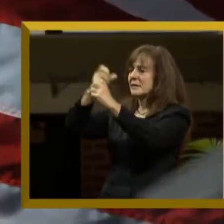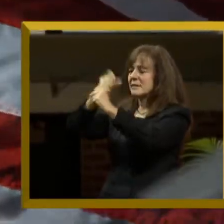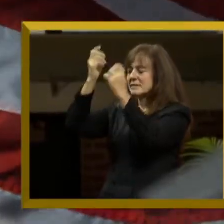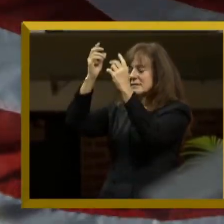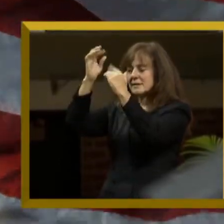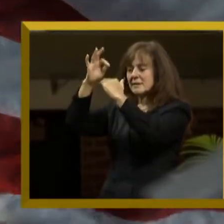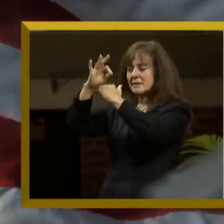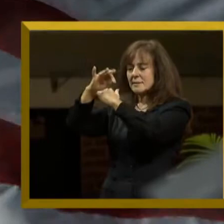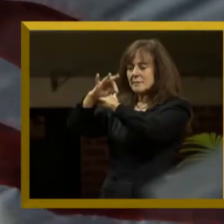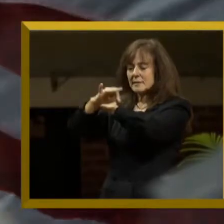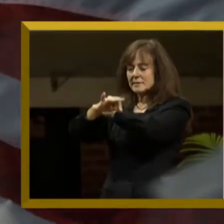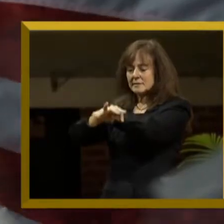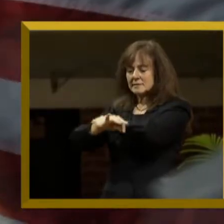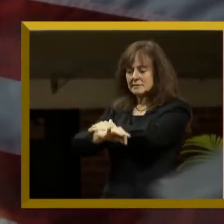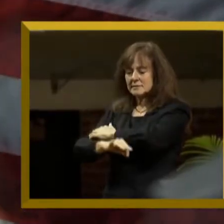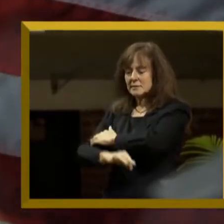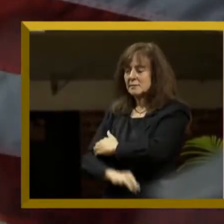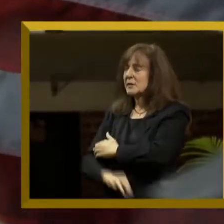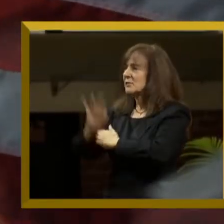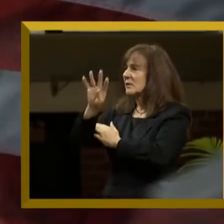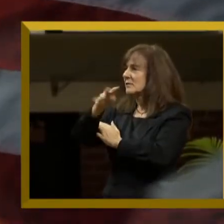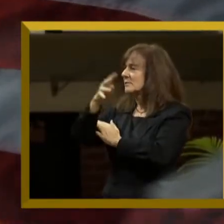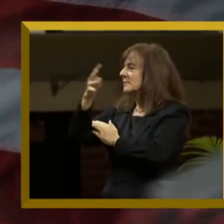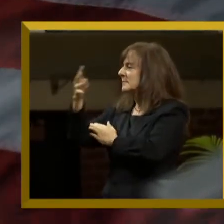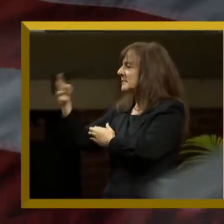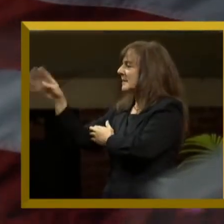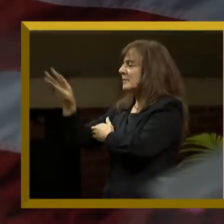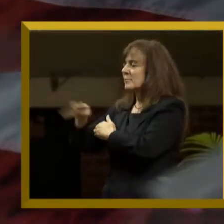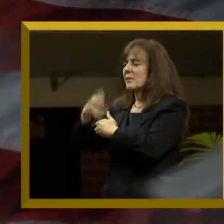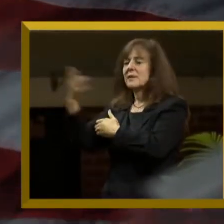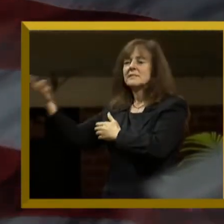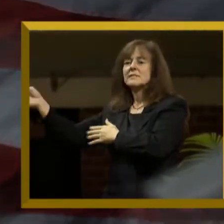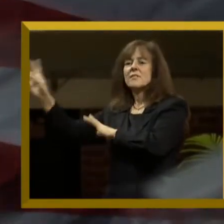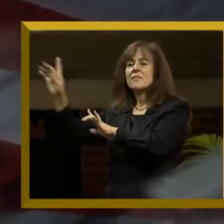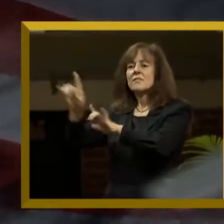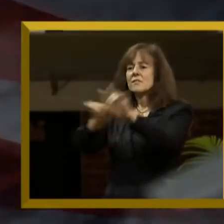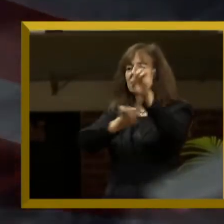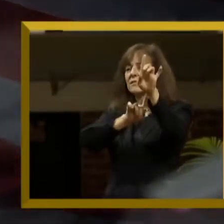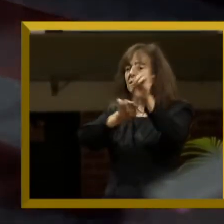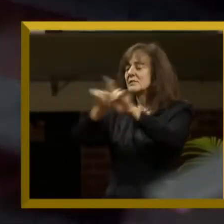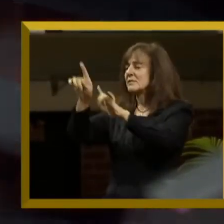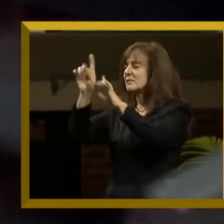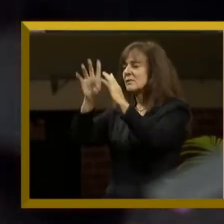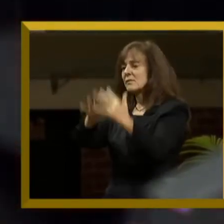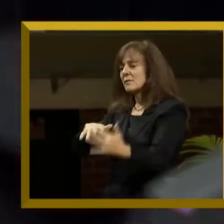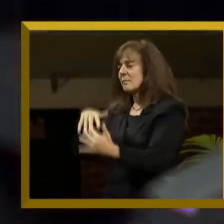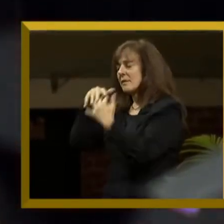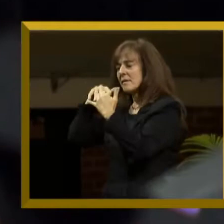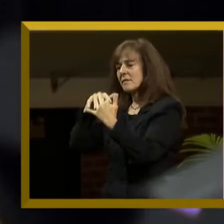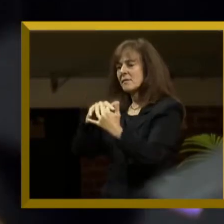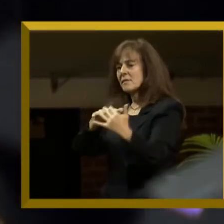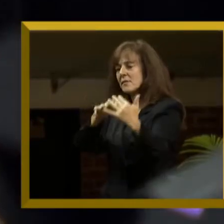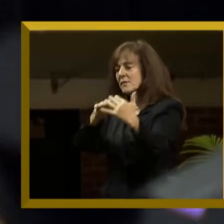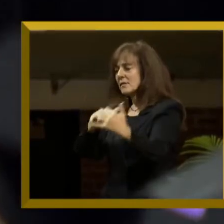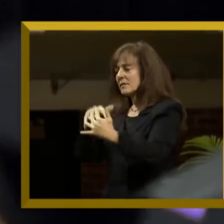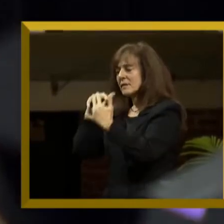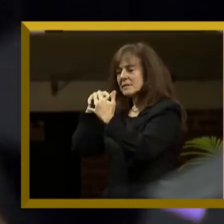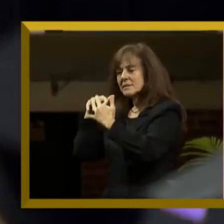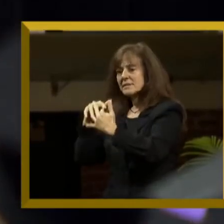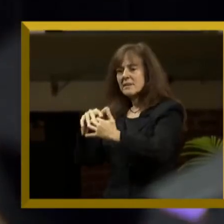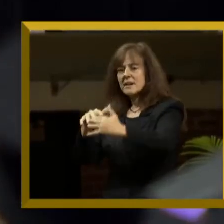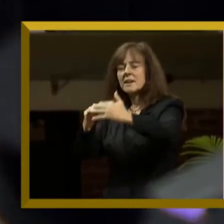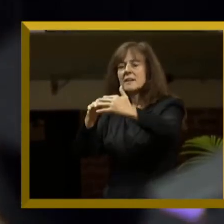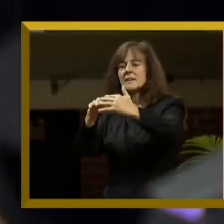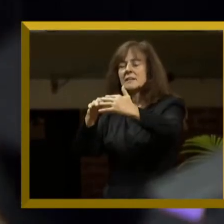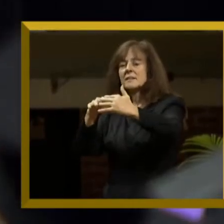twilight's last gleaming, whose broad stripes and bright stars through the